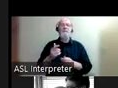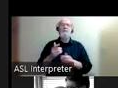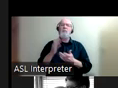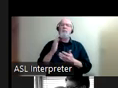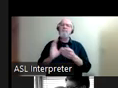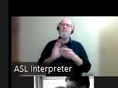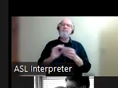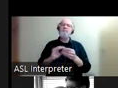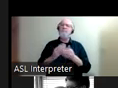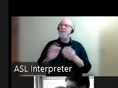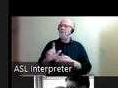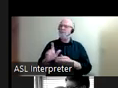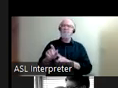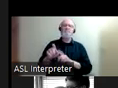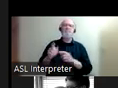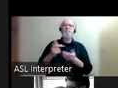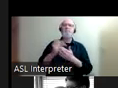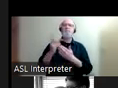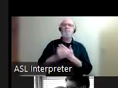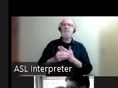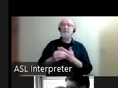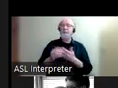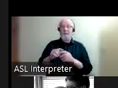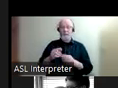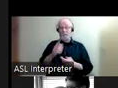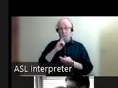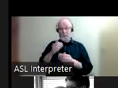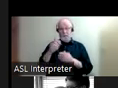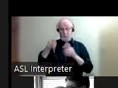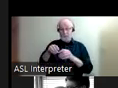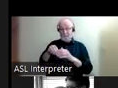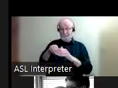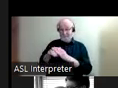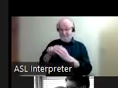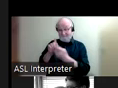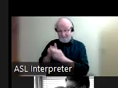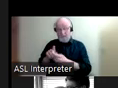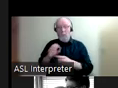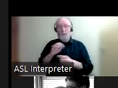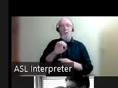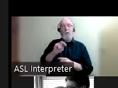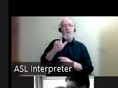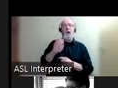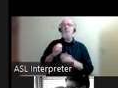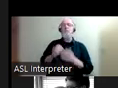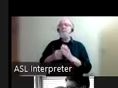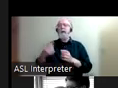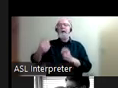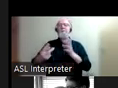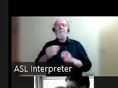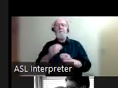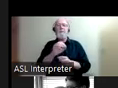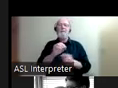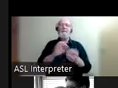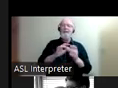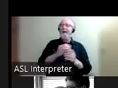the library programs online, in person, and also hybrid. We're seeing that a lot since the pandemic as well.